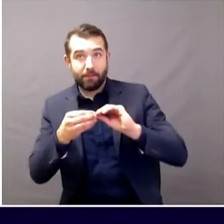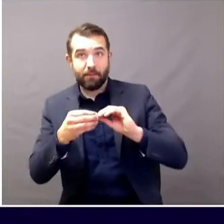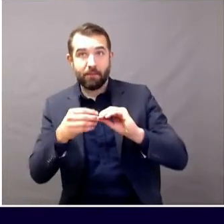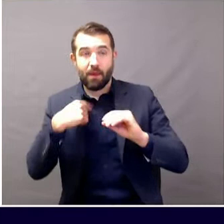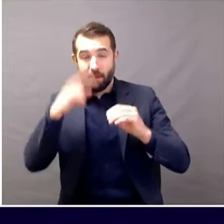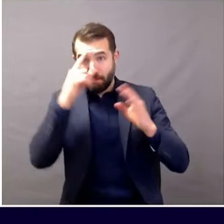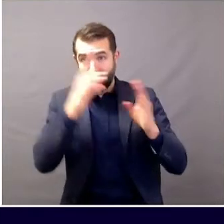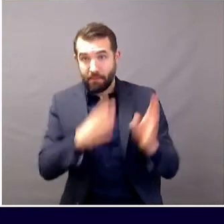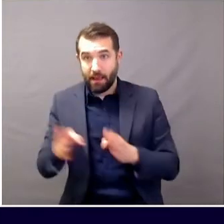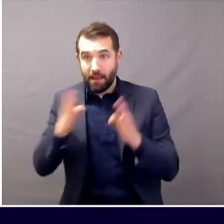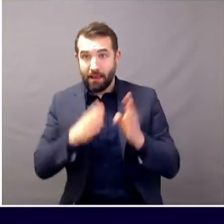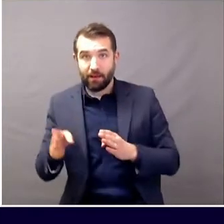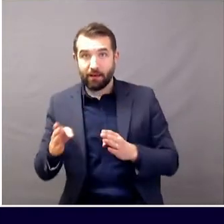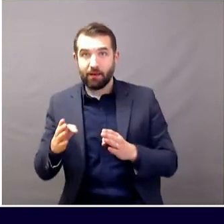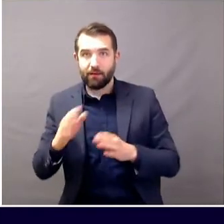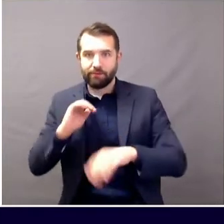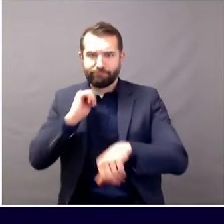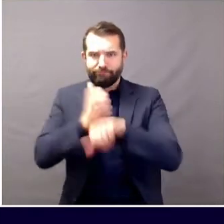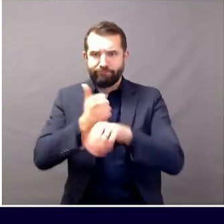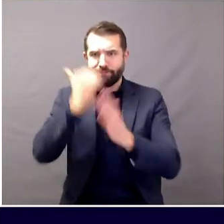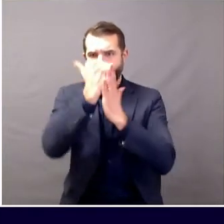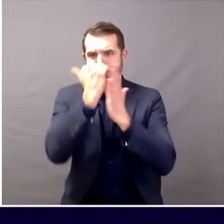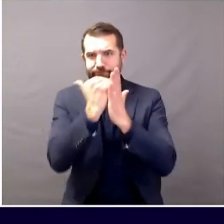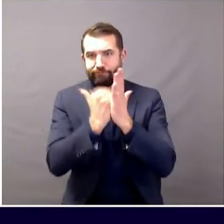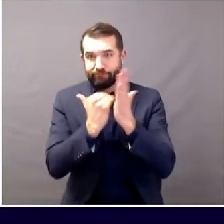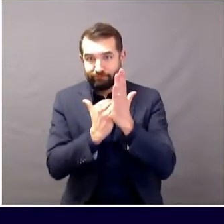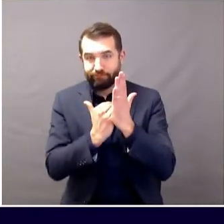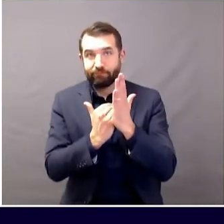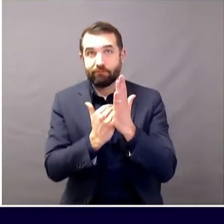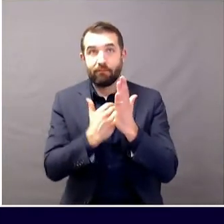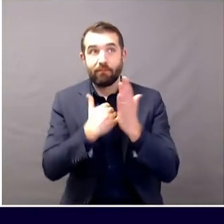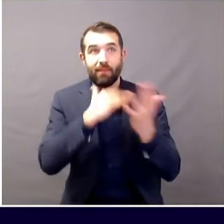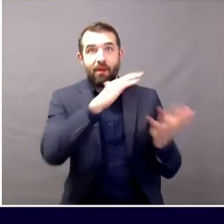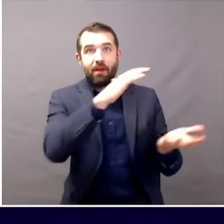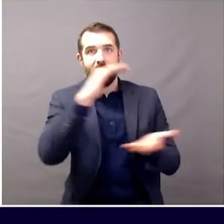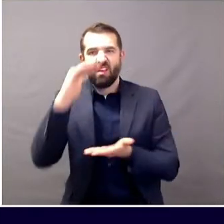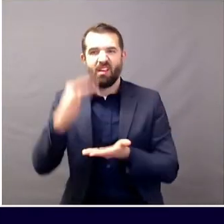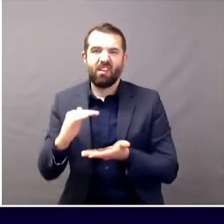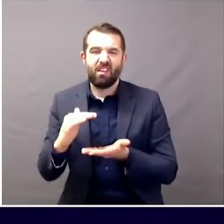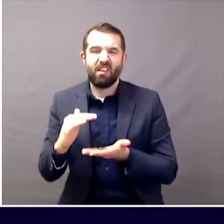and redo all of the math to make sure it still adds up.